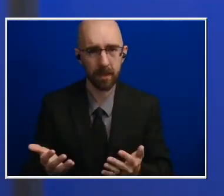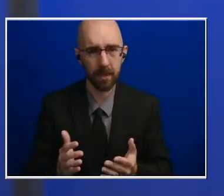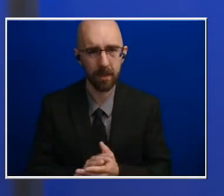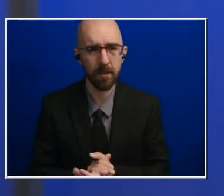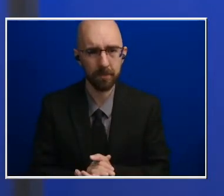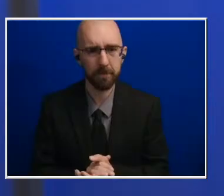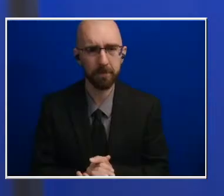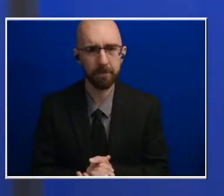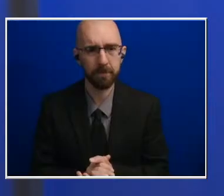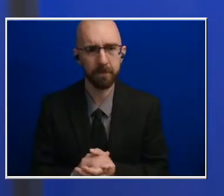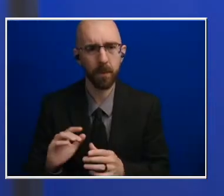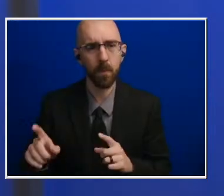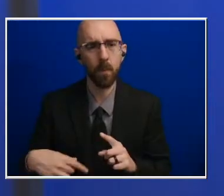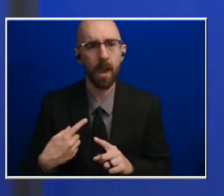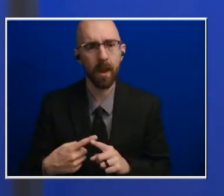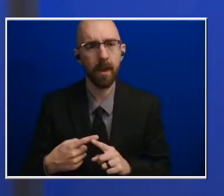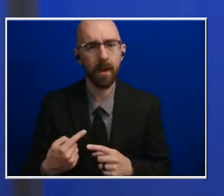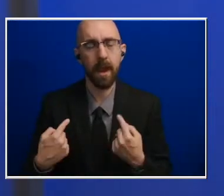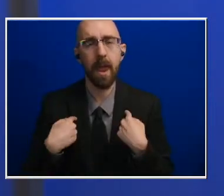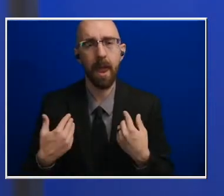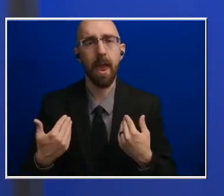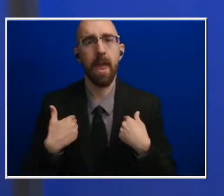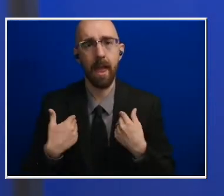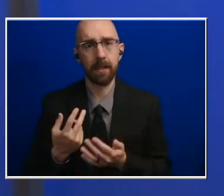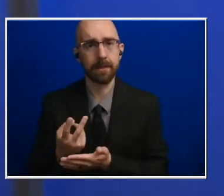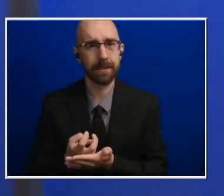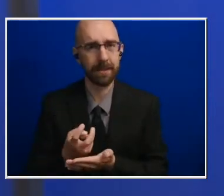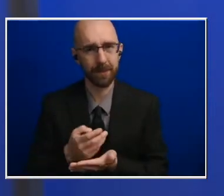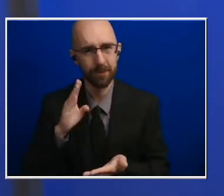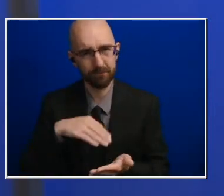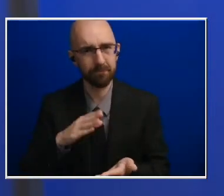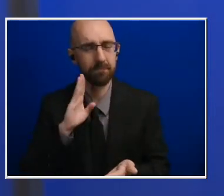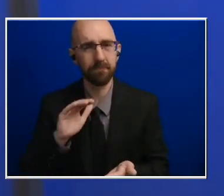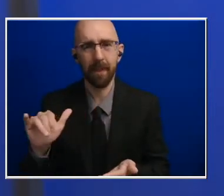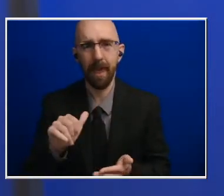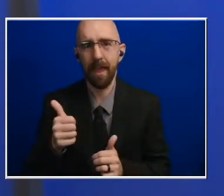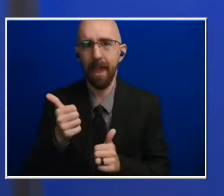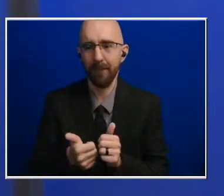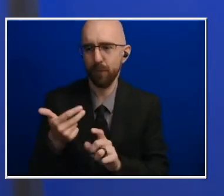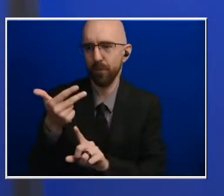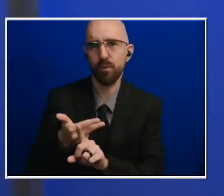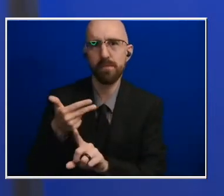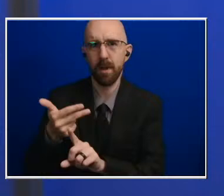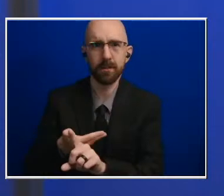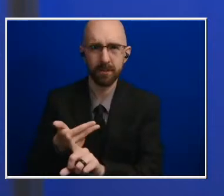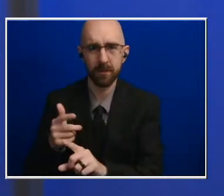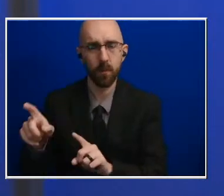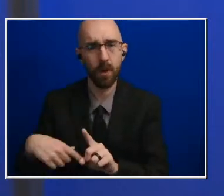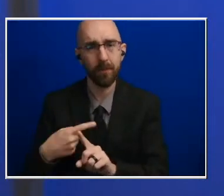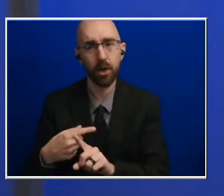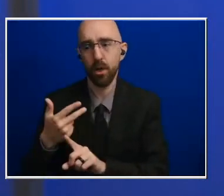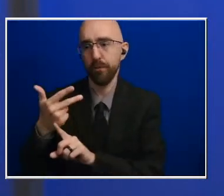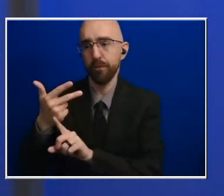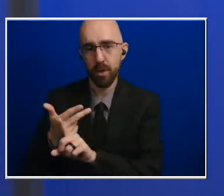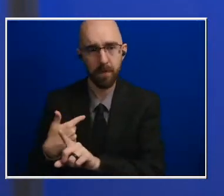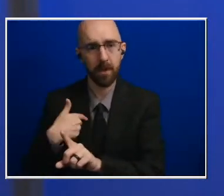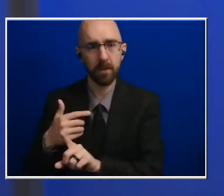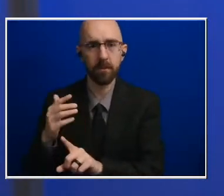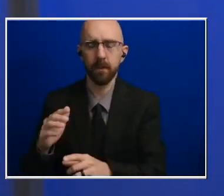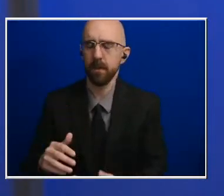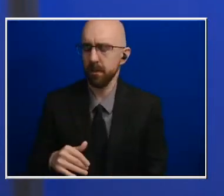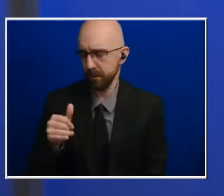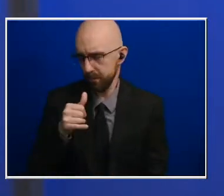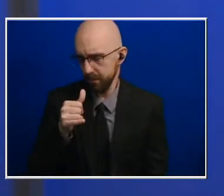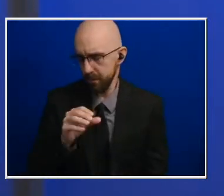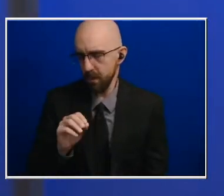When I was having the seizures, it'd be like every 3 months. Once it got to 3 months, I'd be like, oh God,